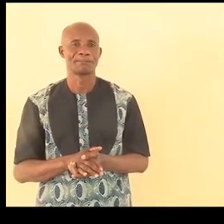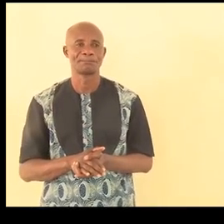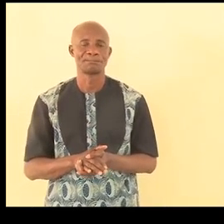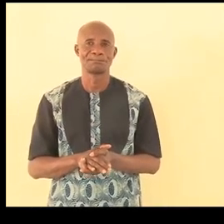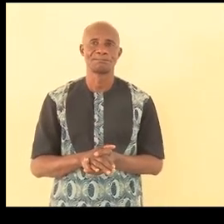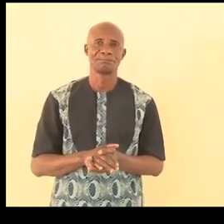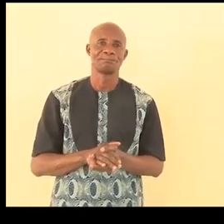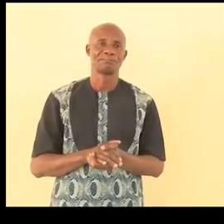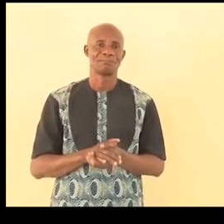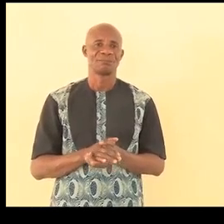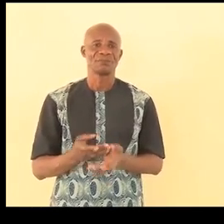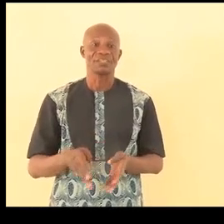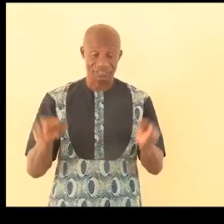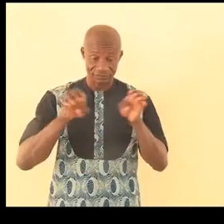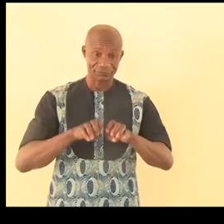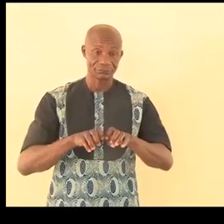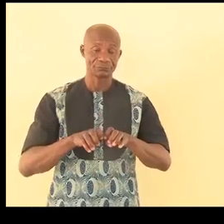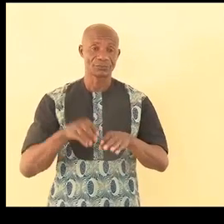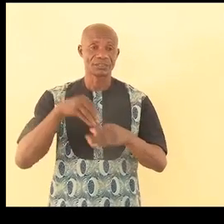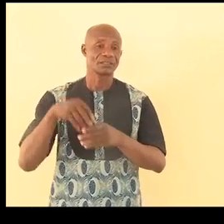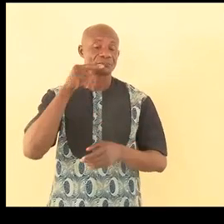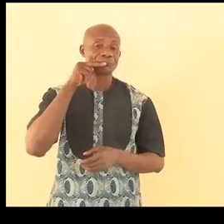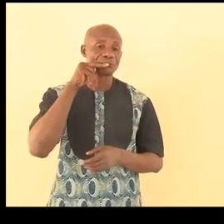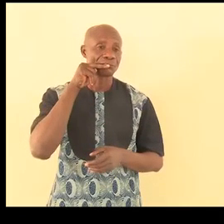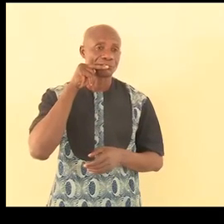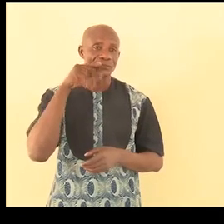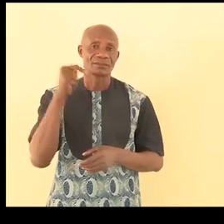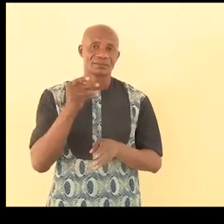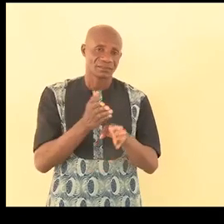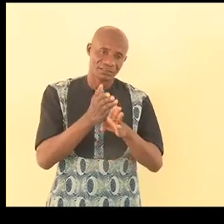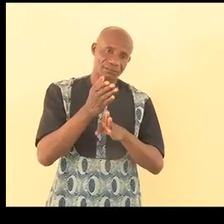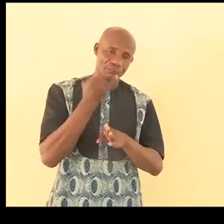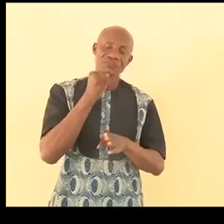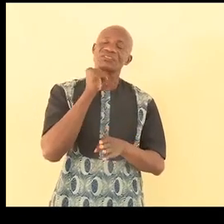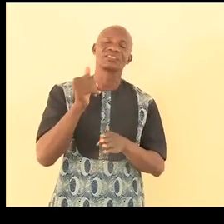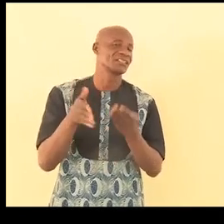way. Even though they say in Nigeria, the